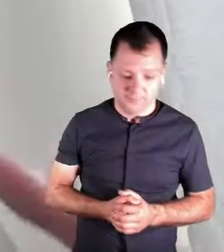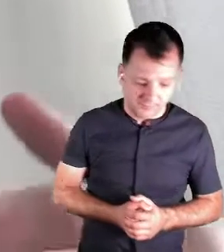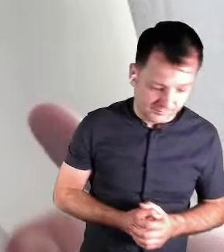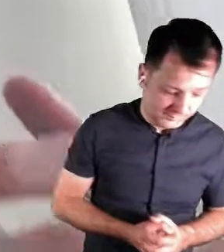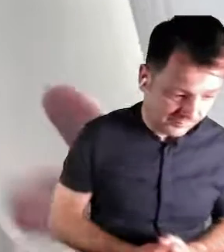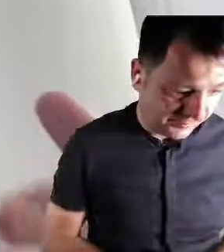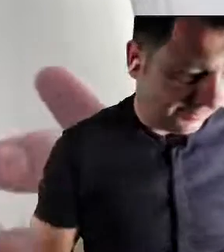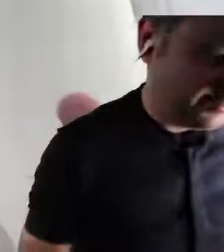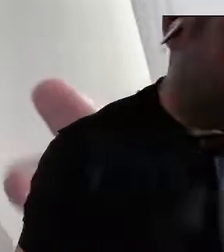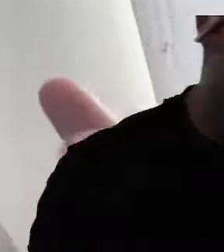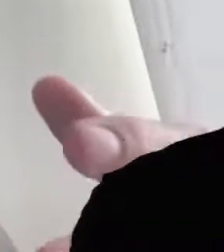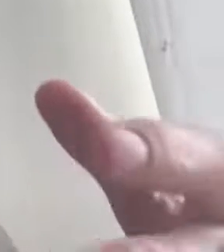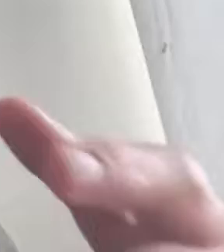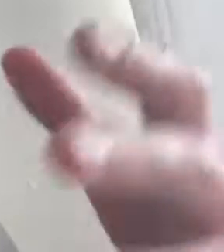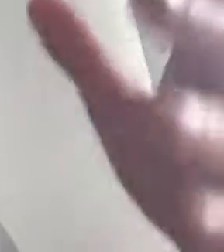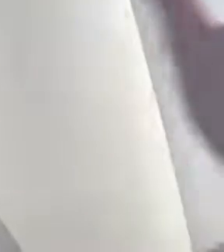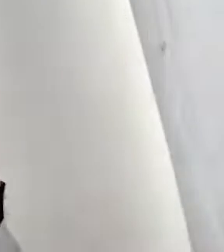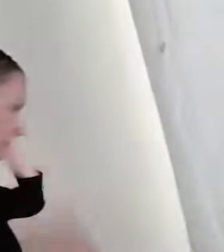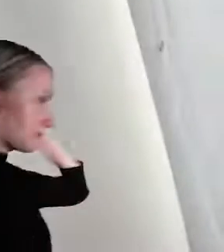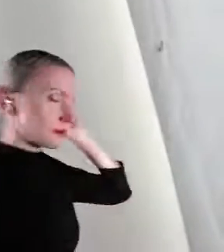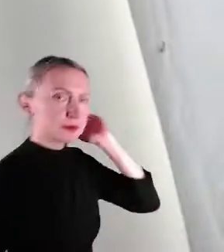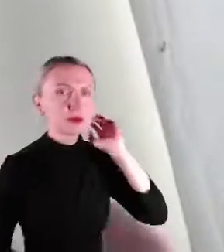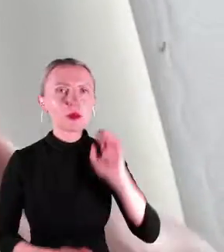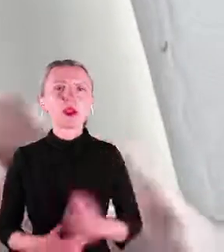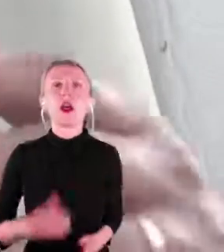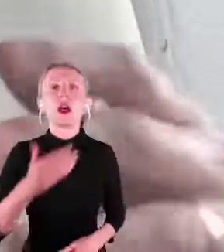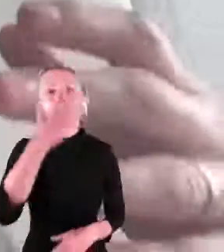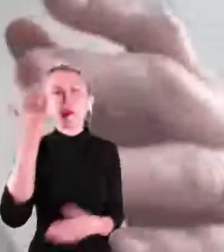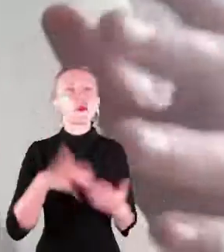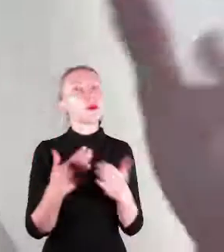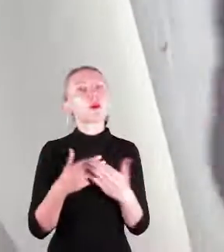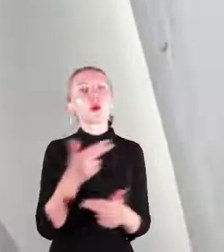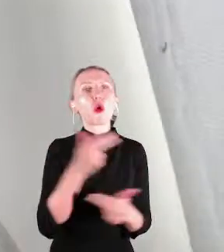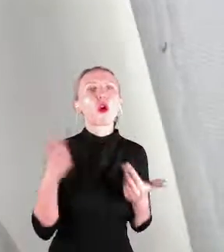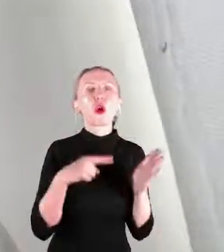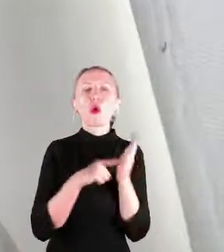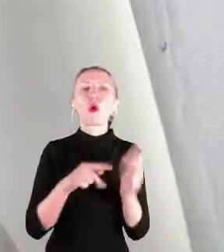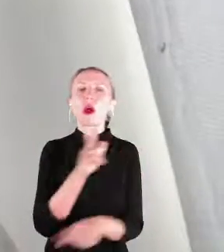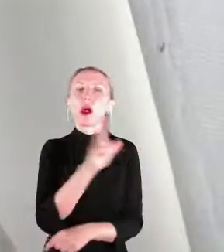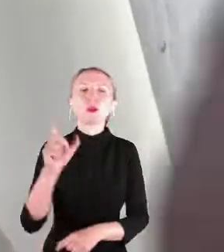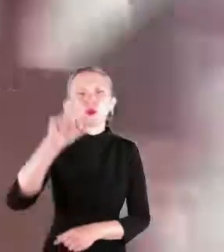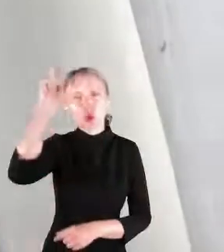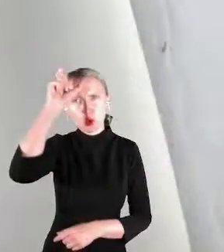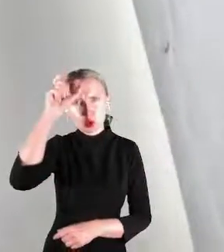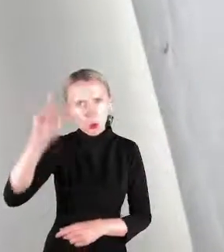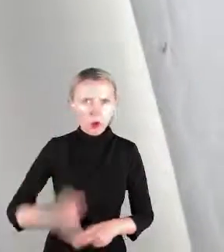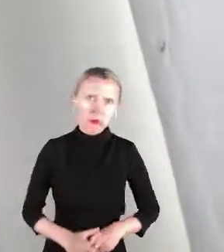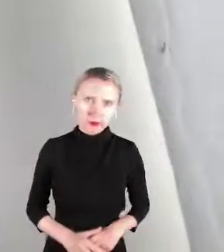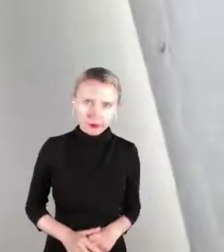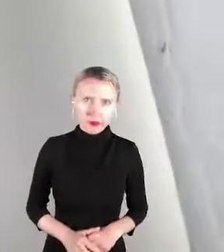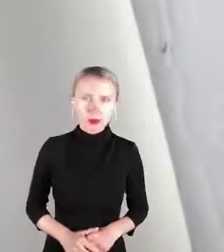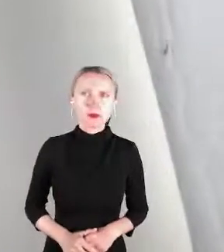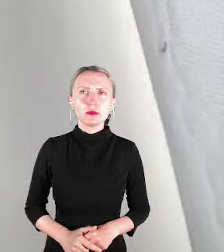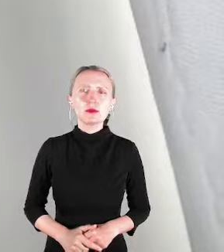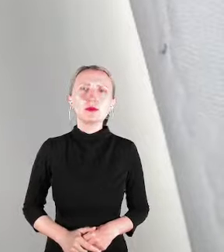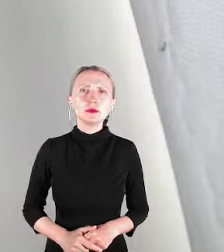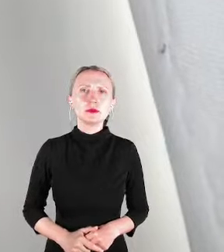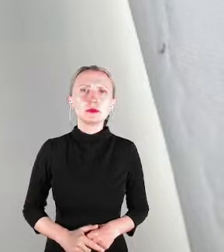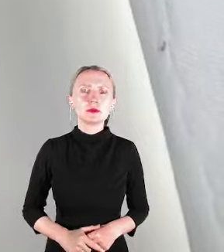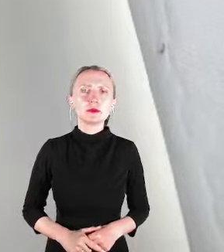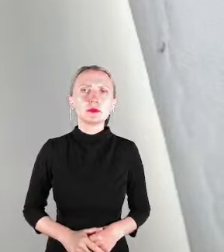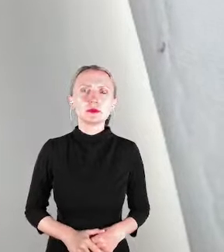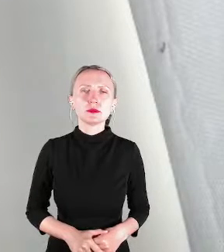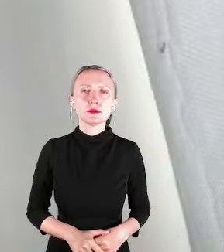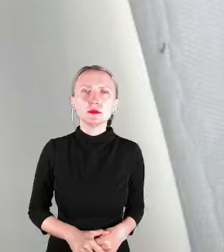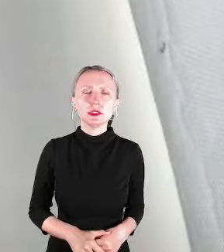reactionary or backwards or something like that, from the more progressive side,